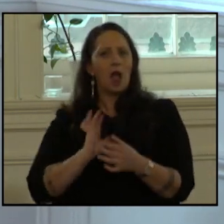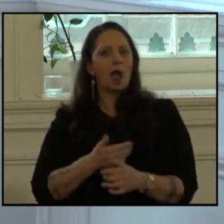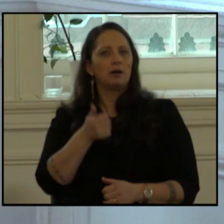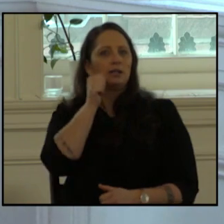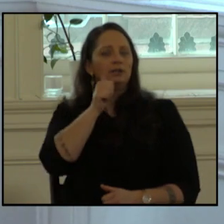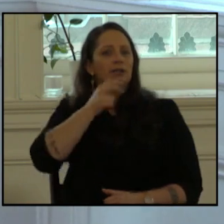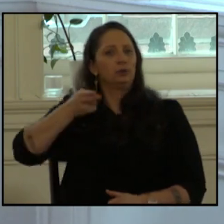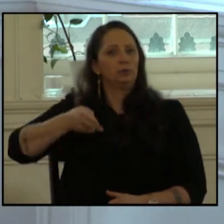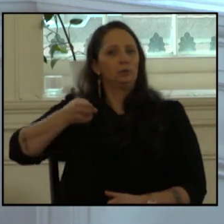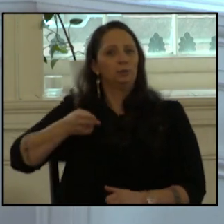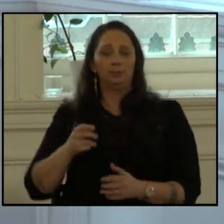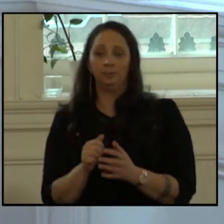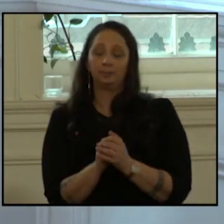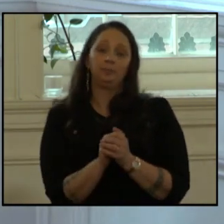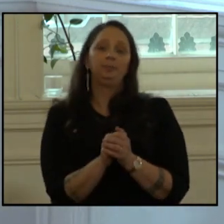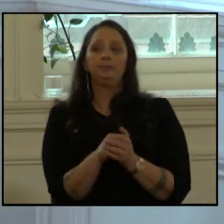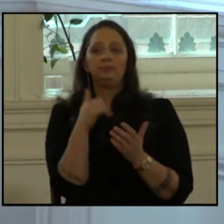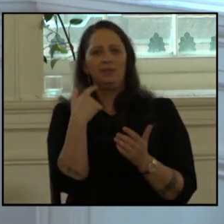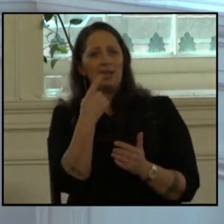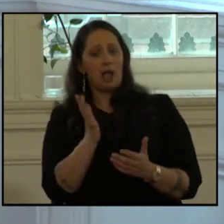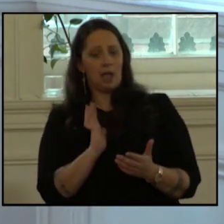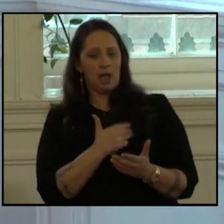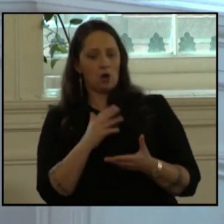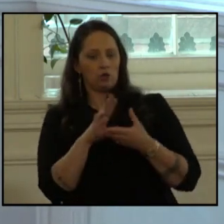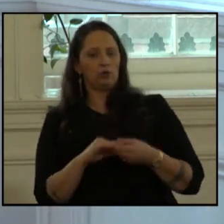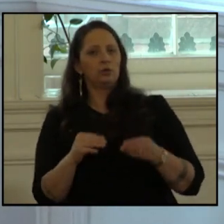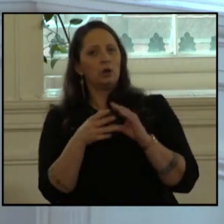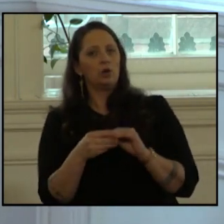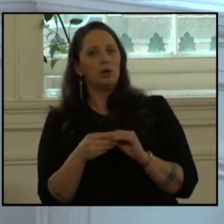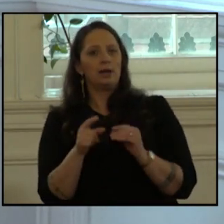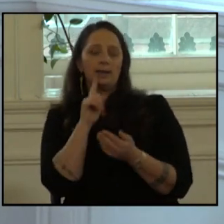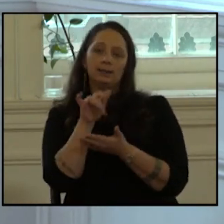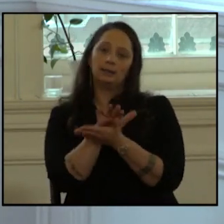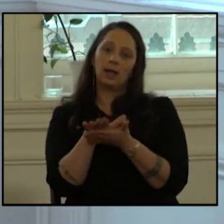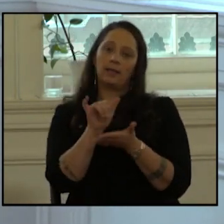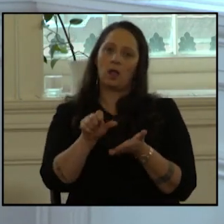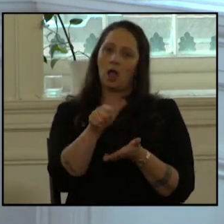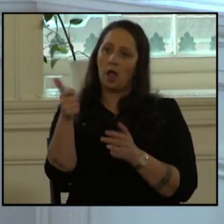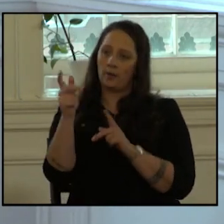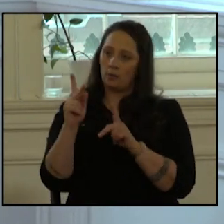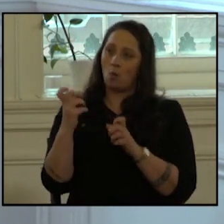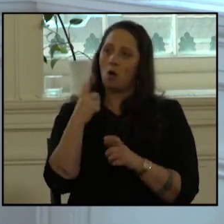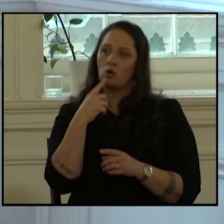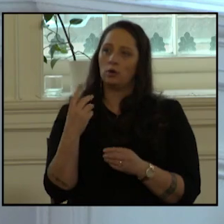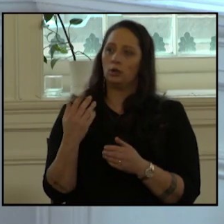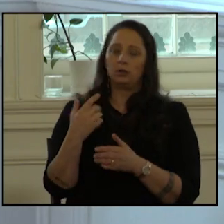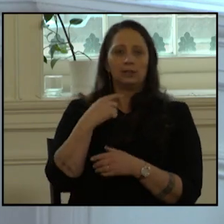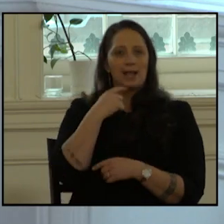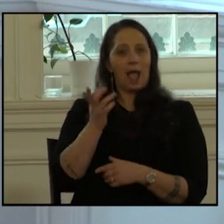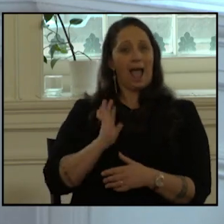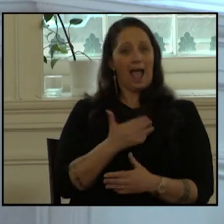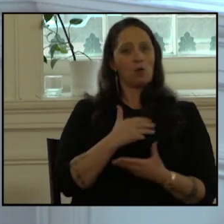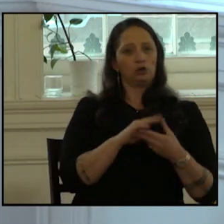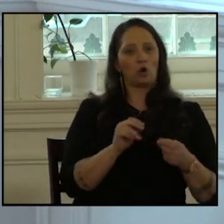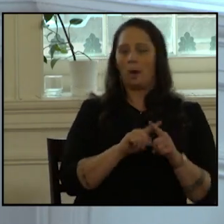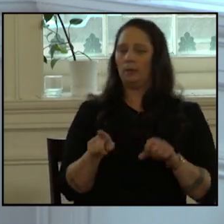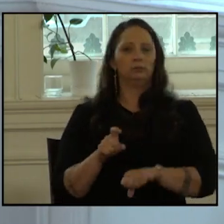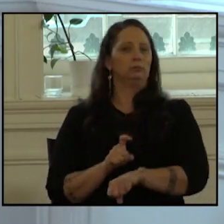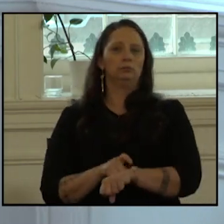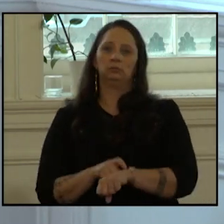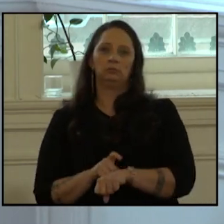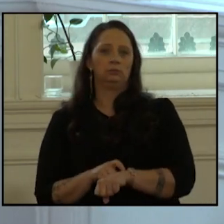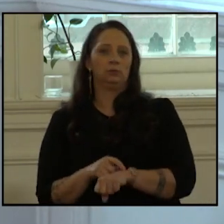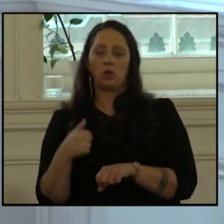history. And in telling our narratives, it's nice that others want to tell our stories, but it's time that